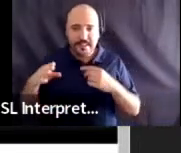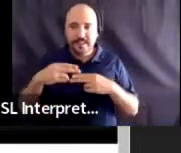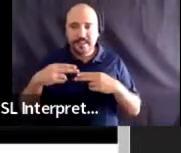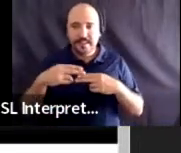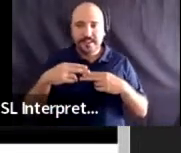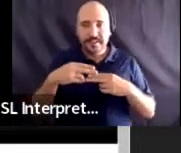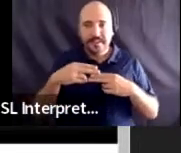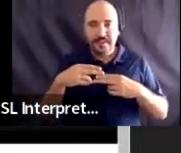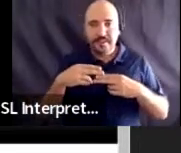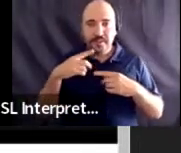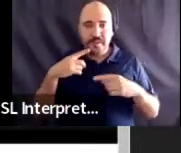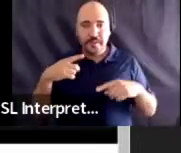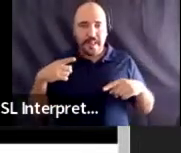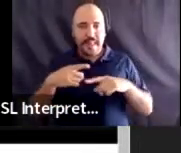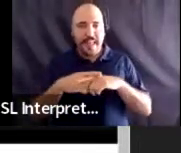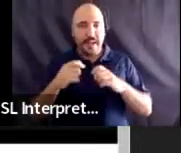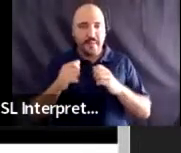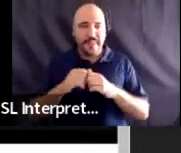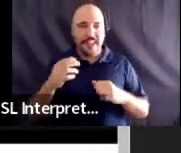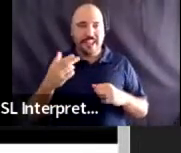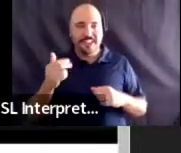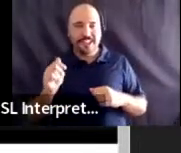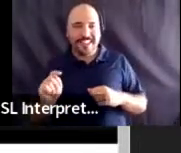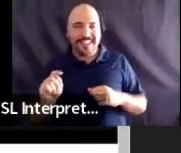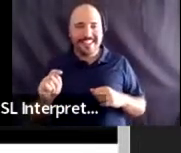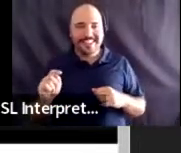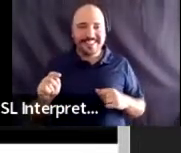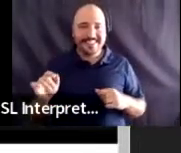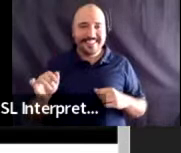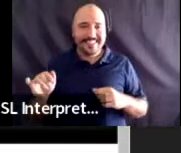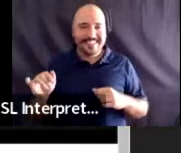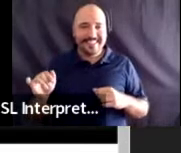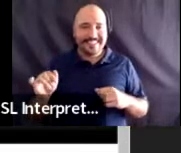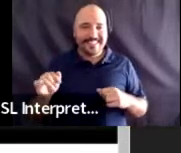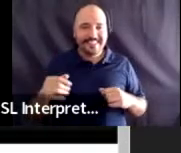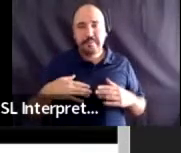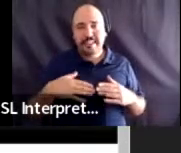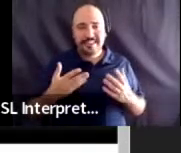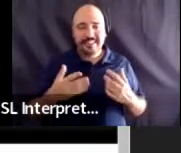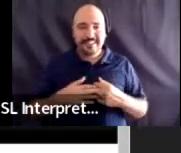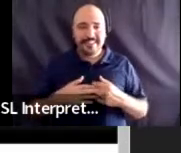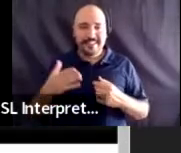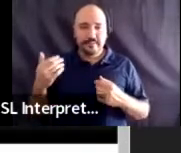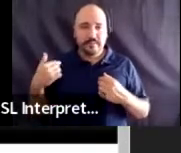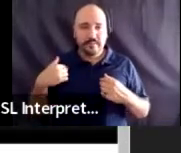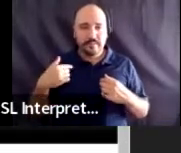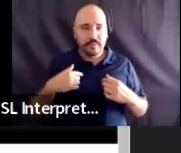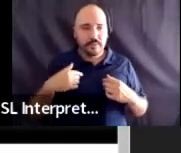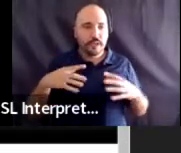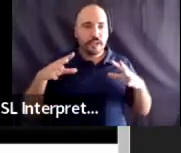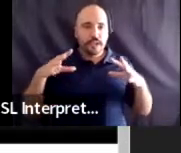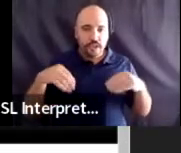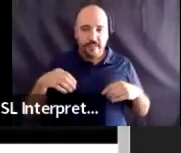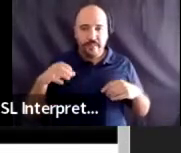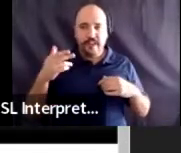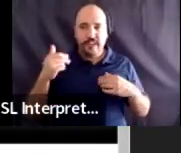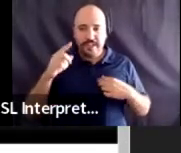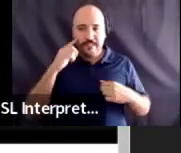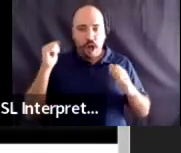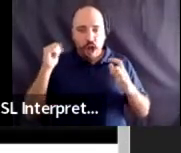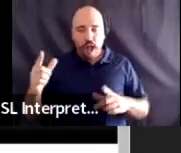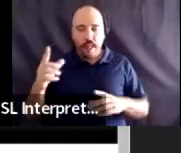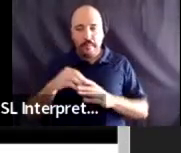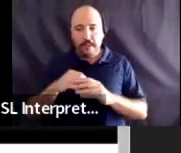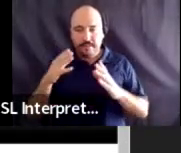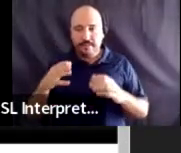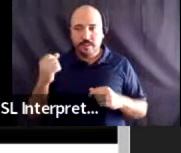are colliding with the chat, right? Yeah, basically. And that's why we turned off the chat for all participants so